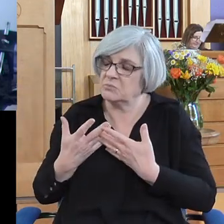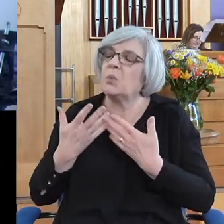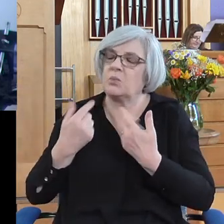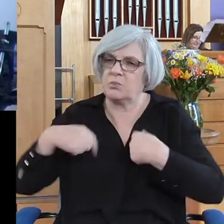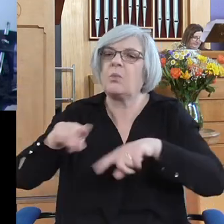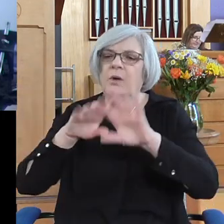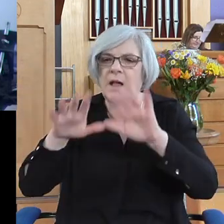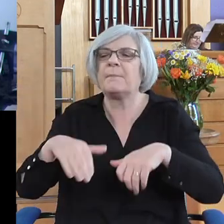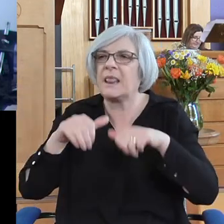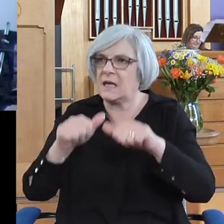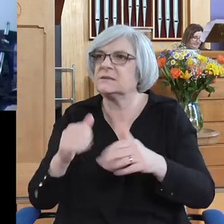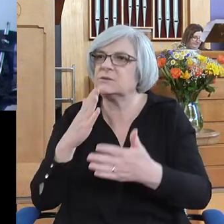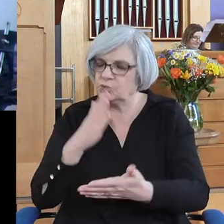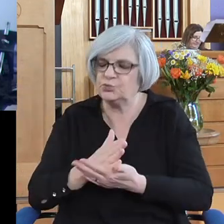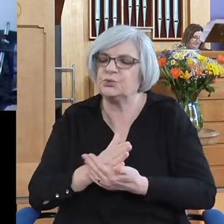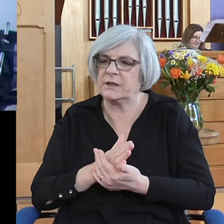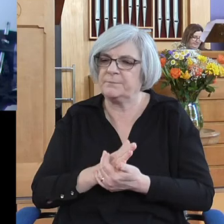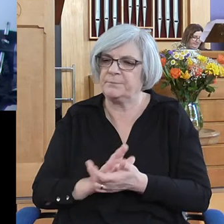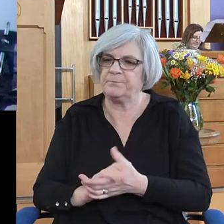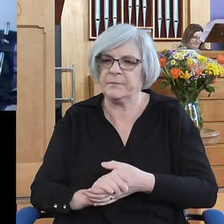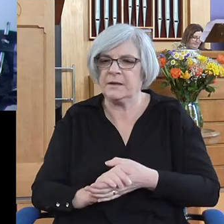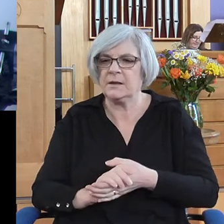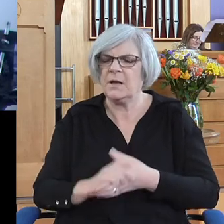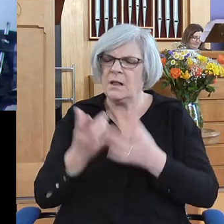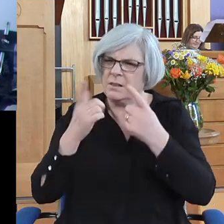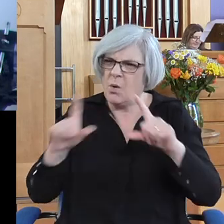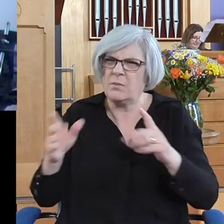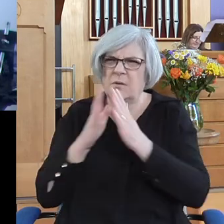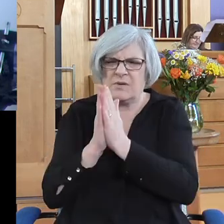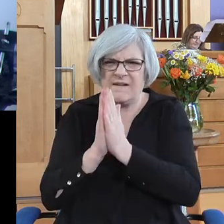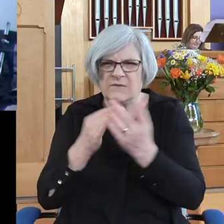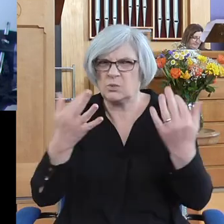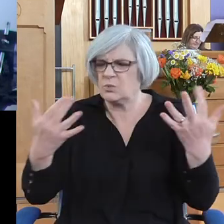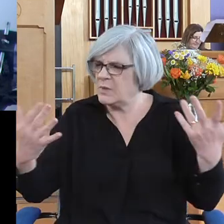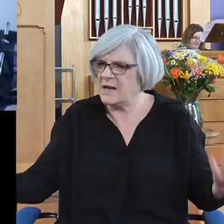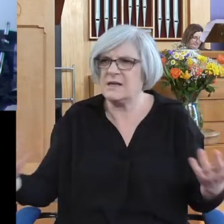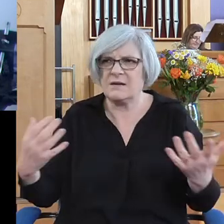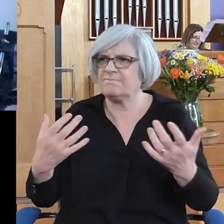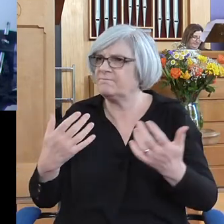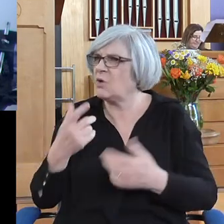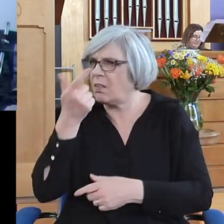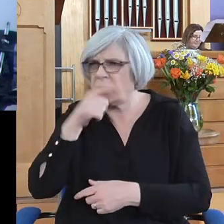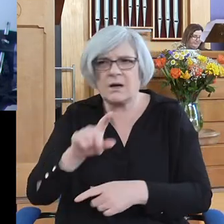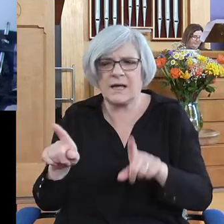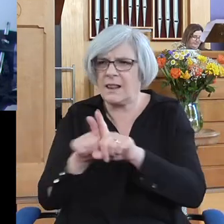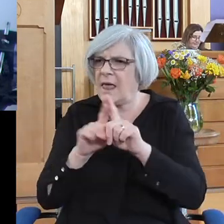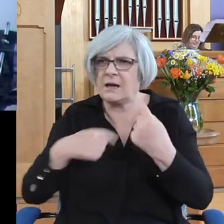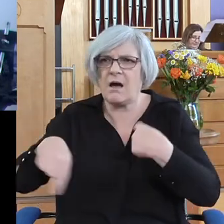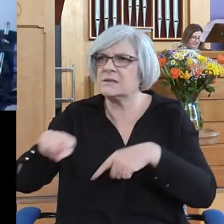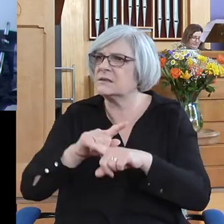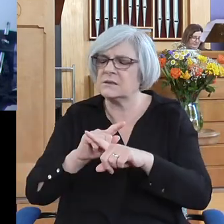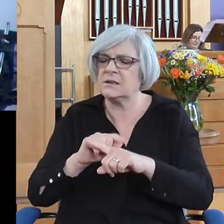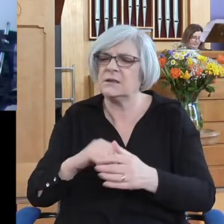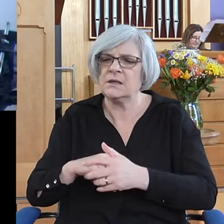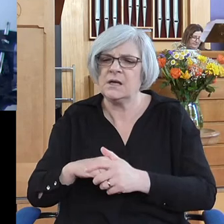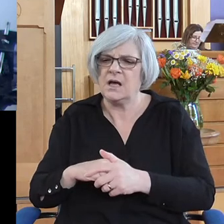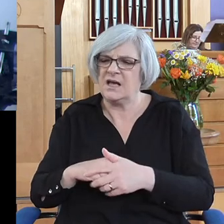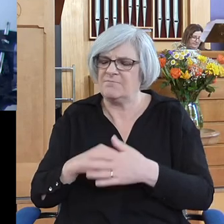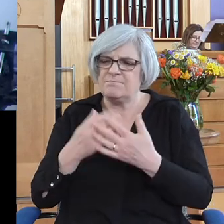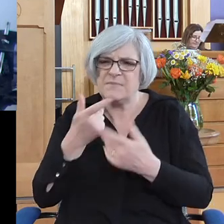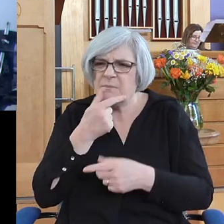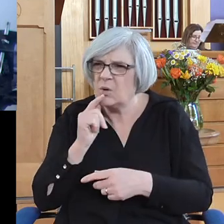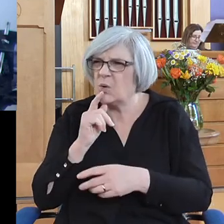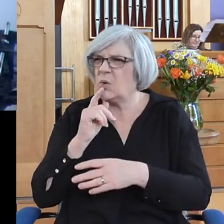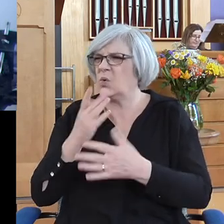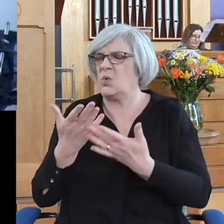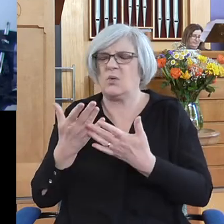blessed. Lord, we pray for so many who are less fortunate than us, those who find themselves in dire situations